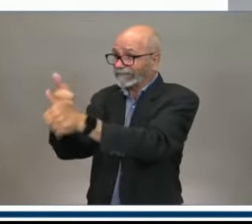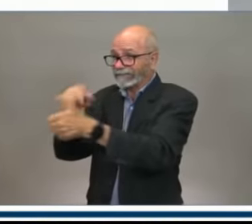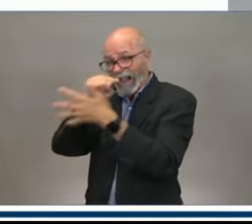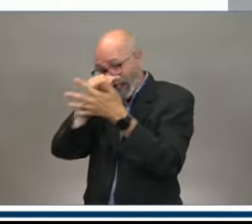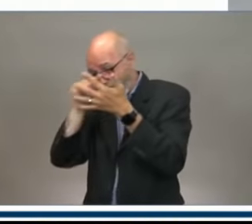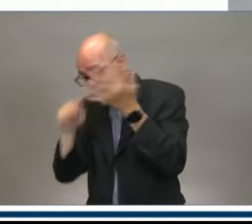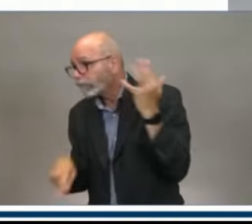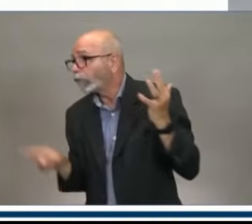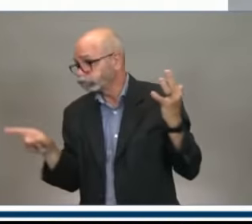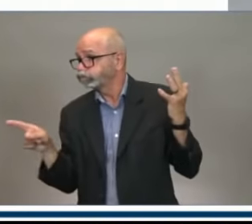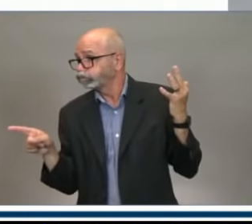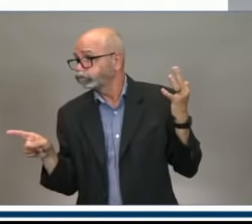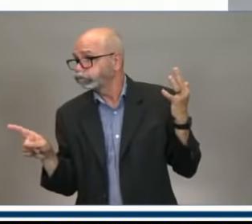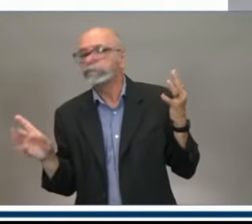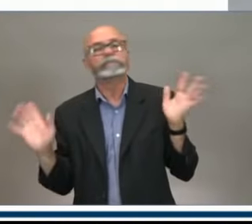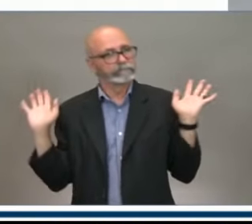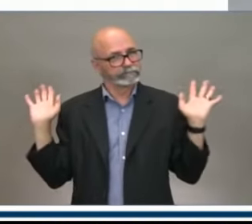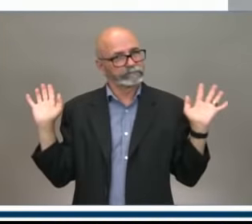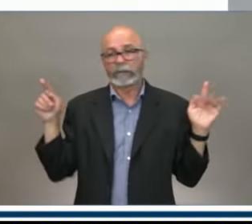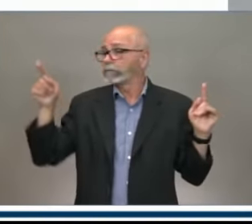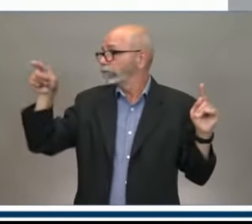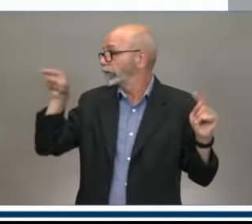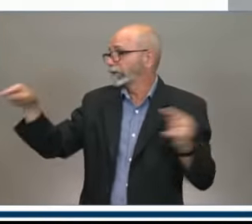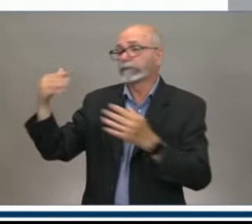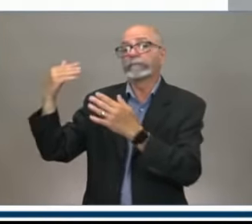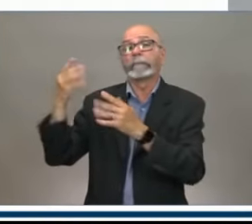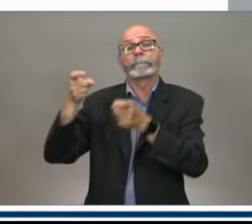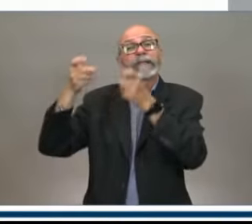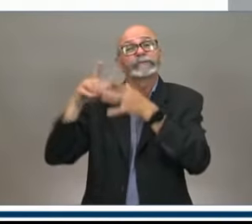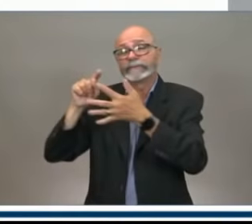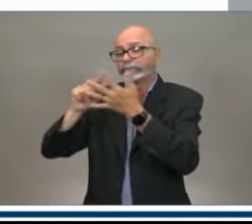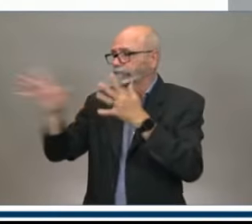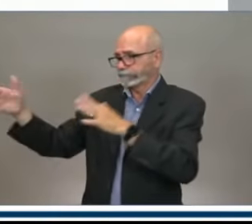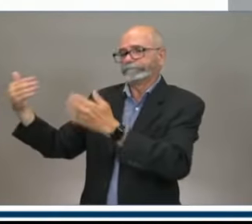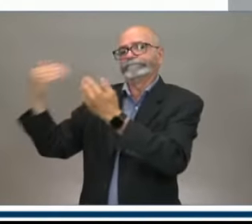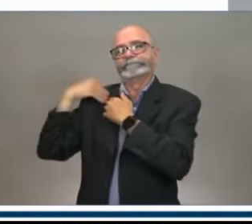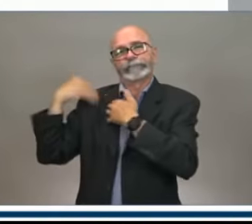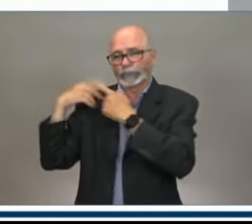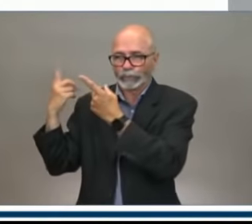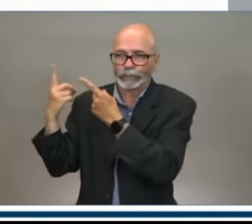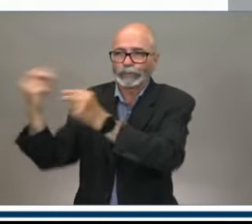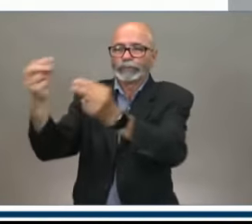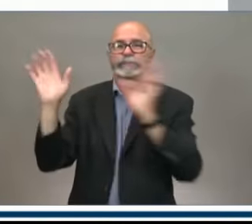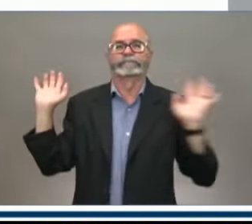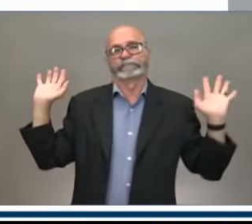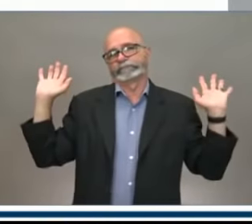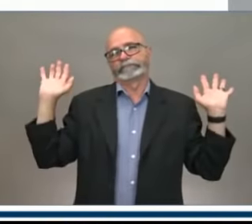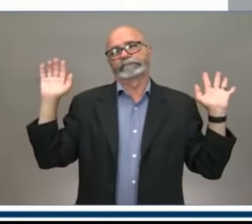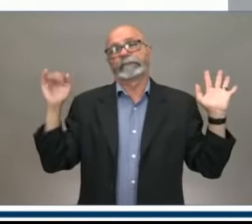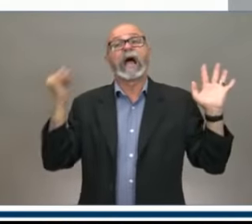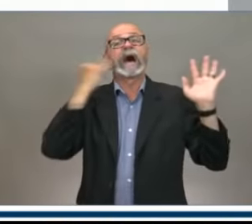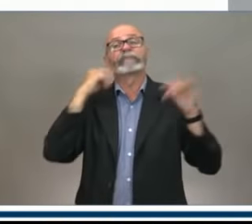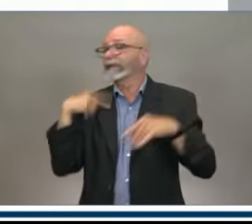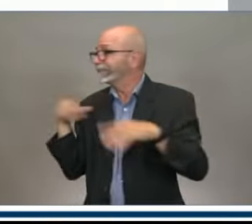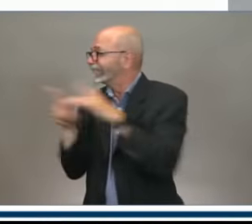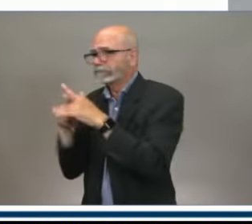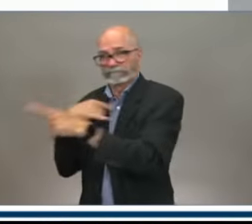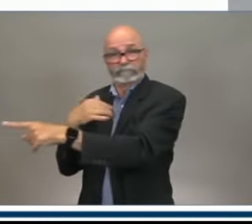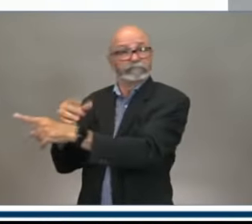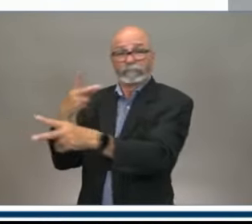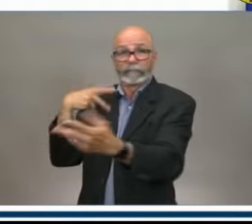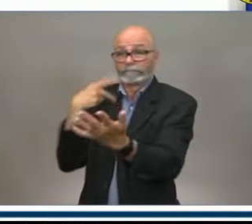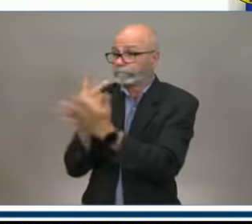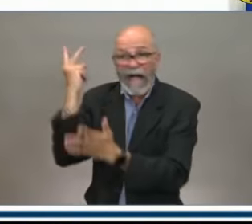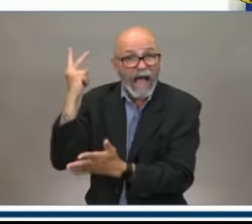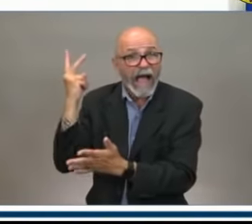ones responsible that have to meet those protocols and are responsible if something happens and the protocols have not been met. Go